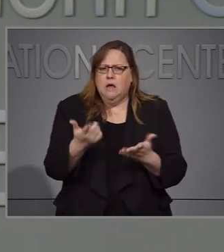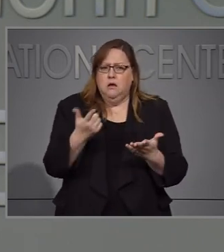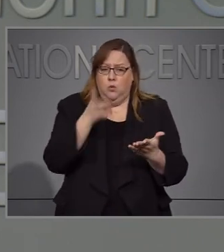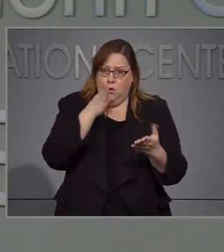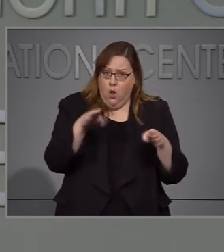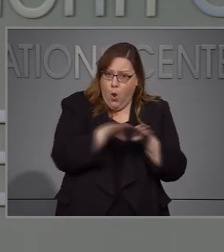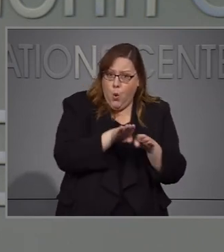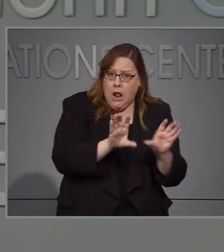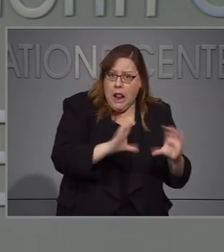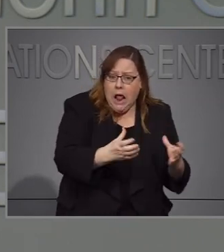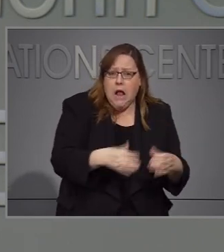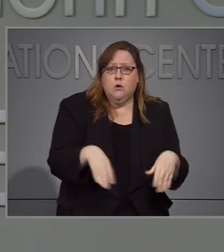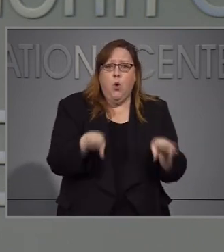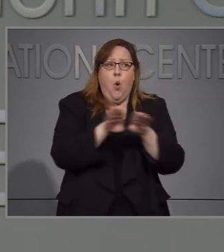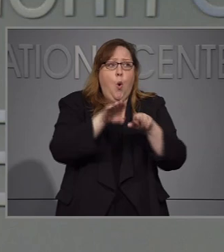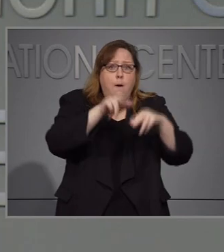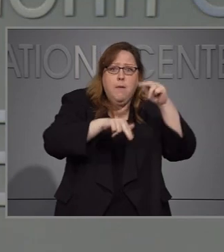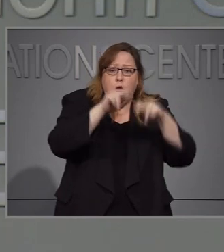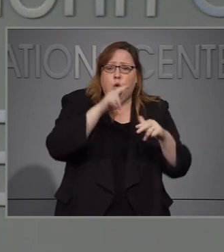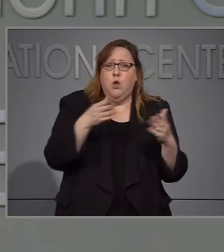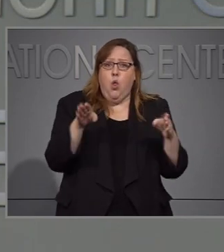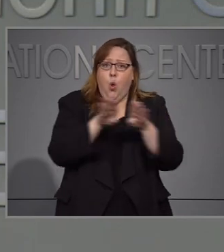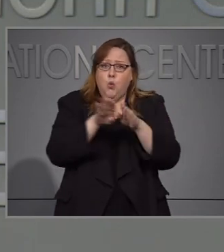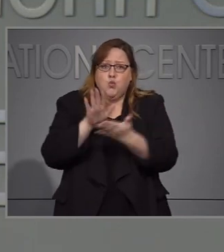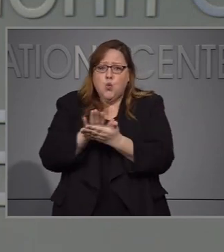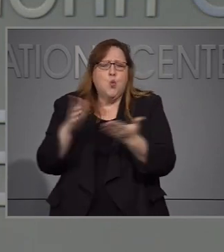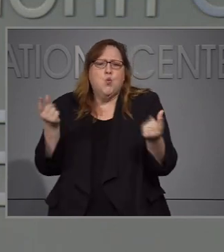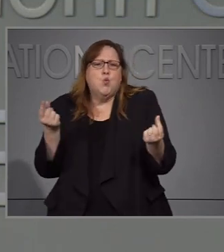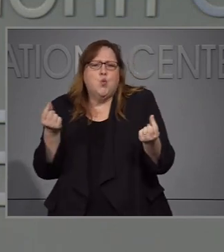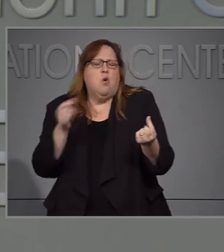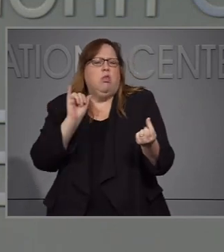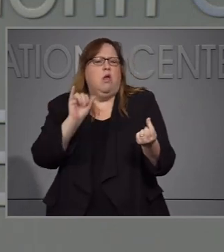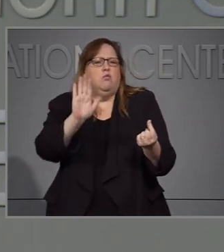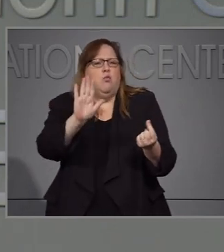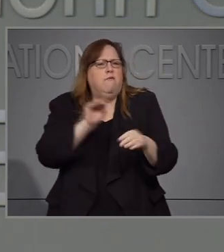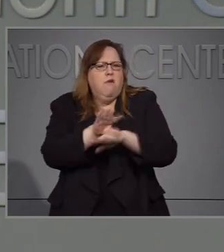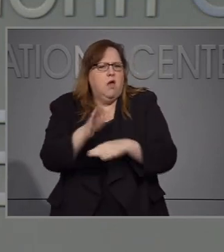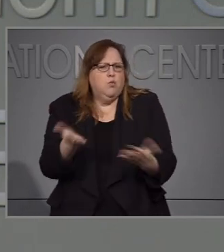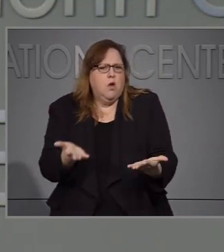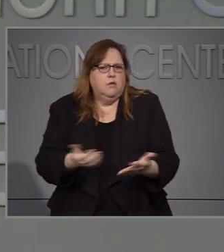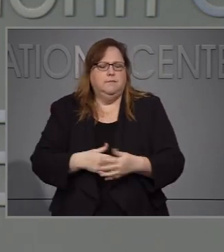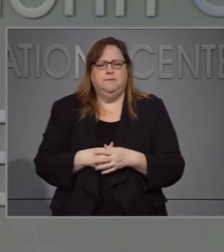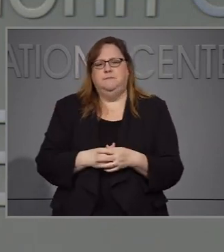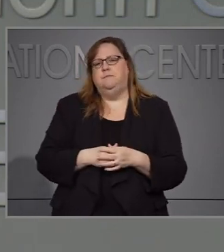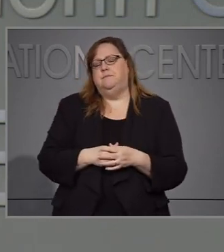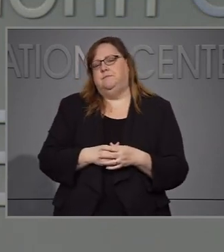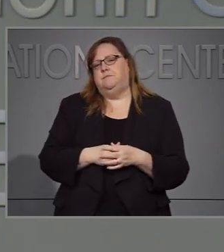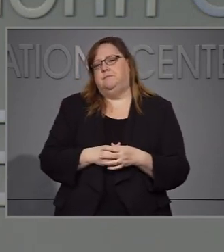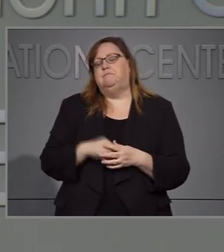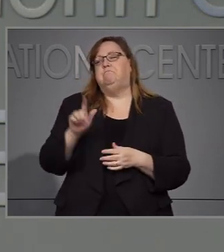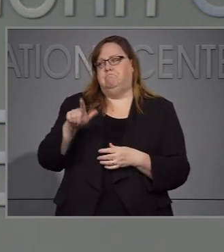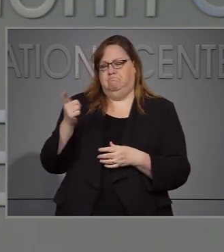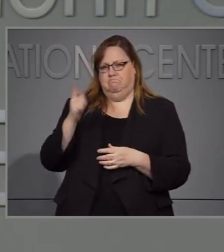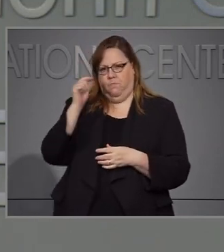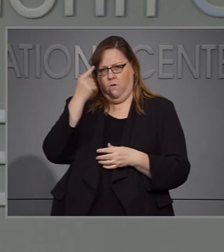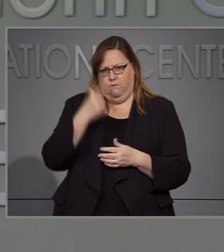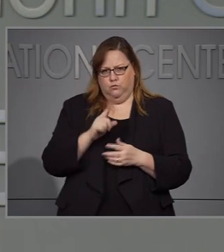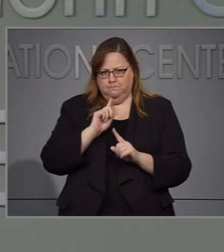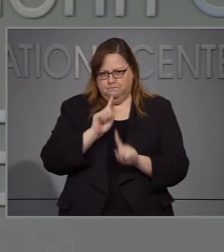school districts for that situation? We certainly hope that when we go